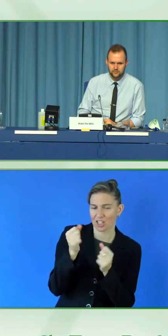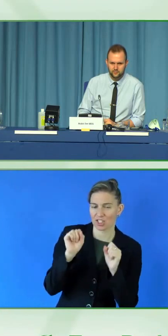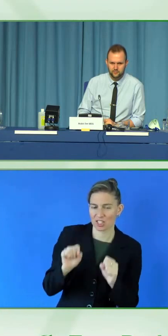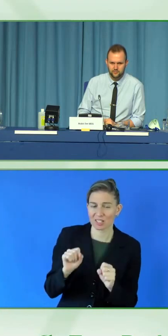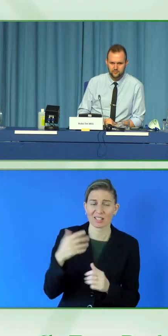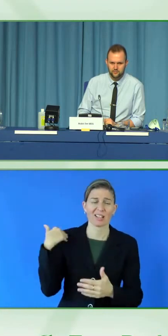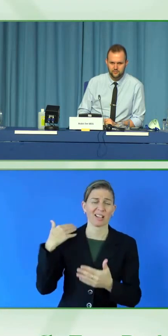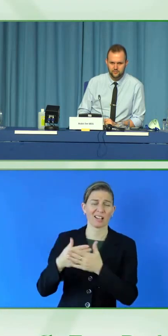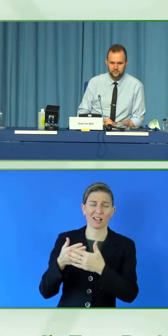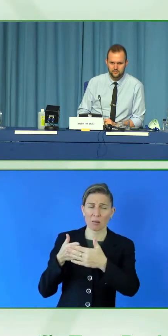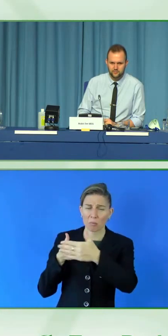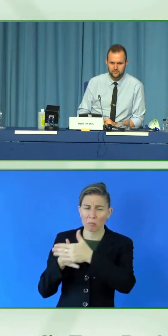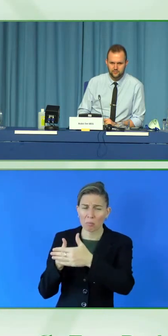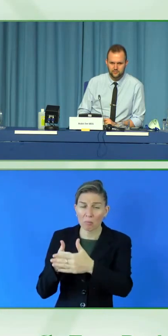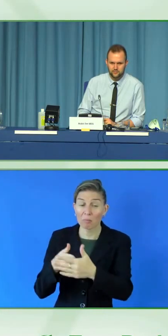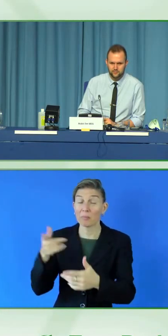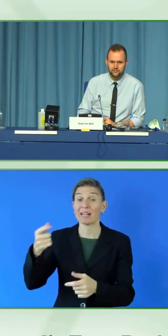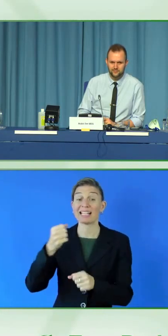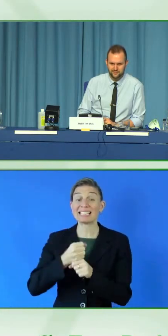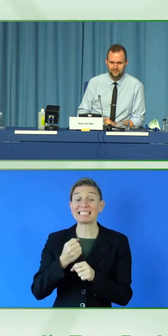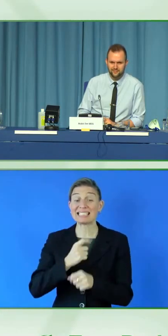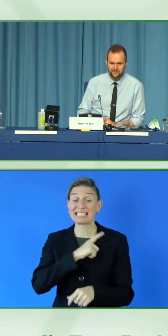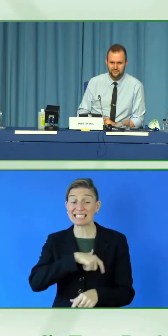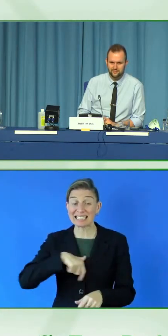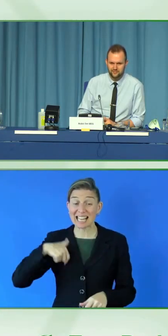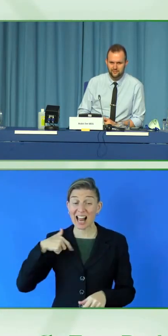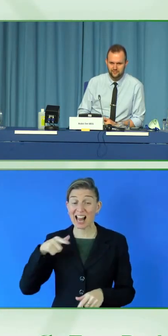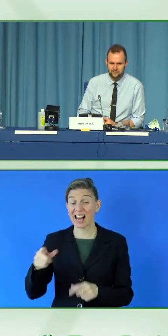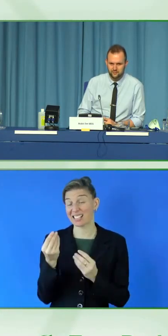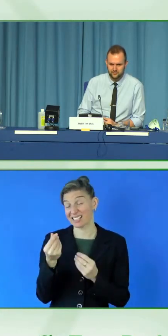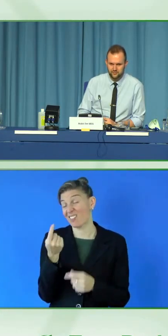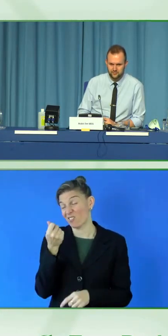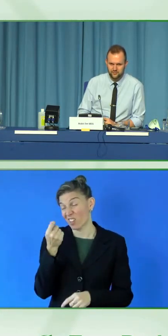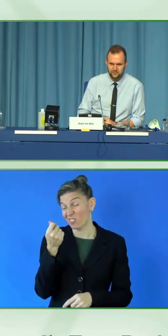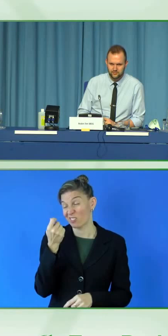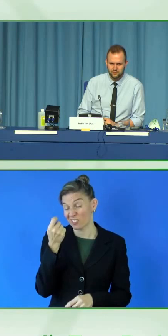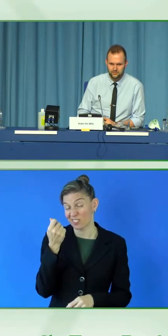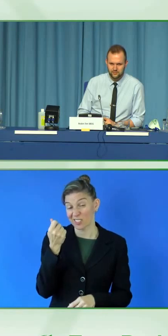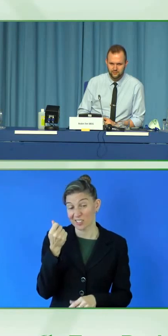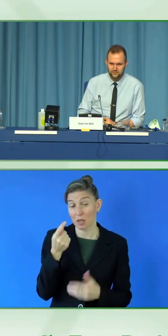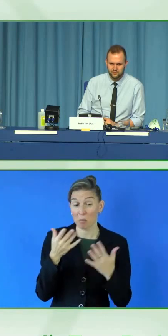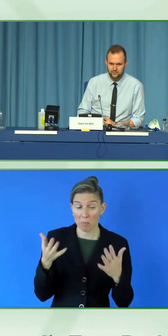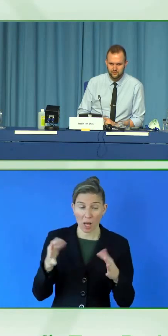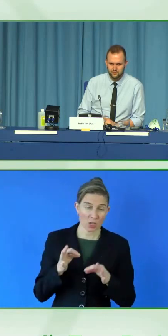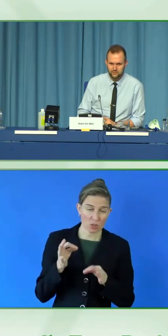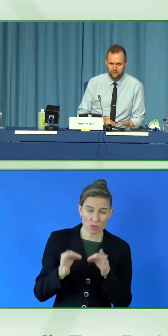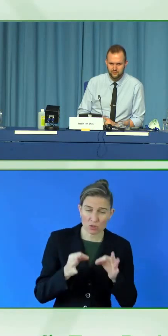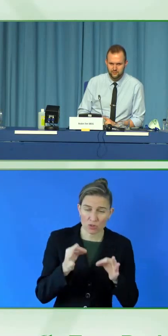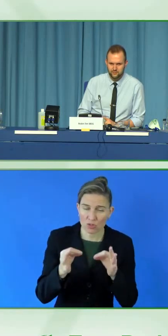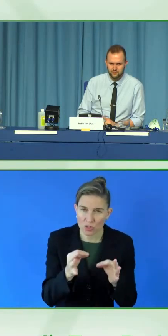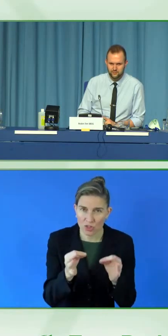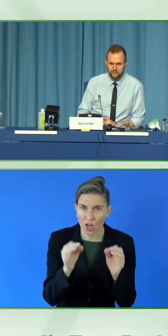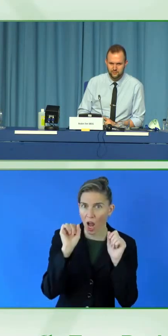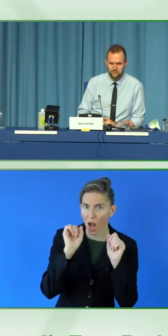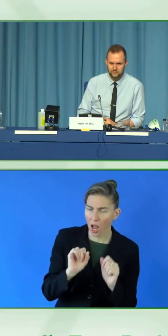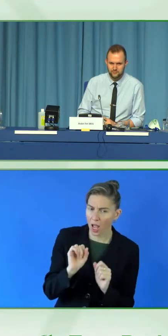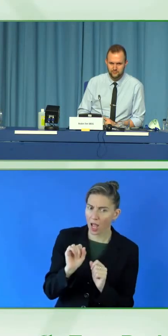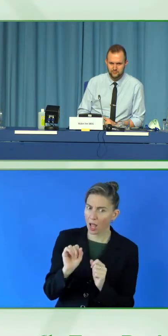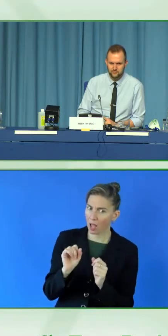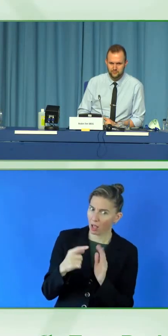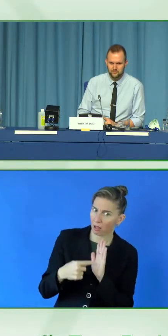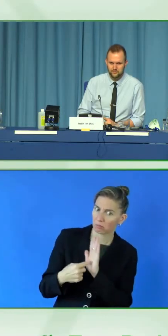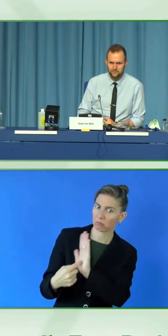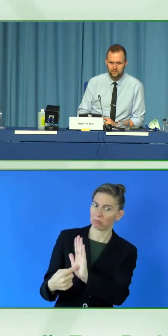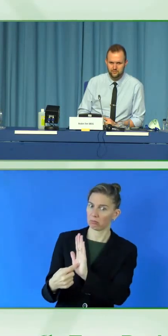in a city hall is always financial. So when we have a strategy that we can bring people and make it